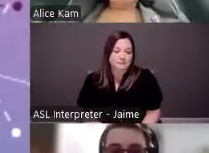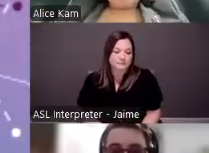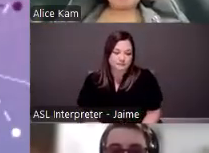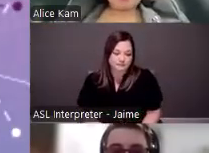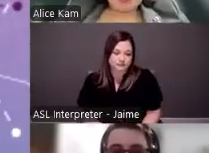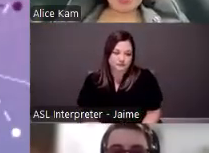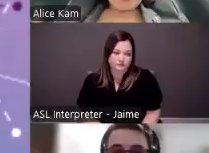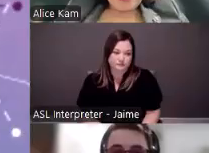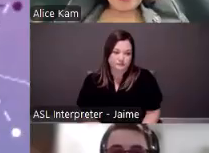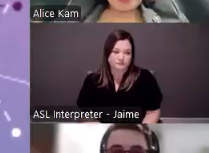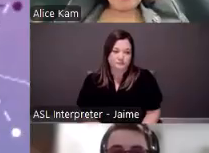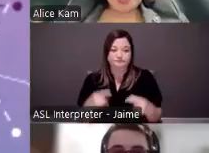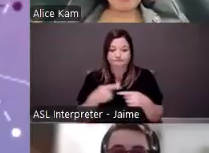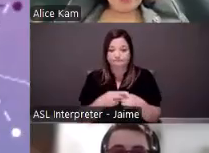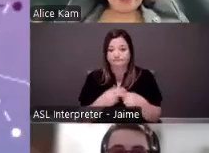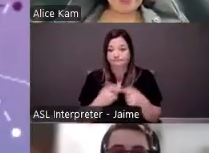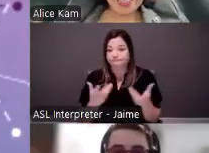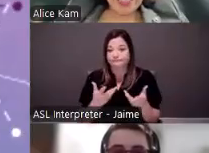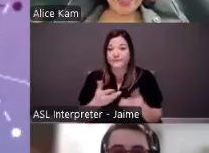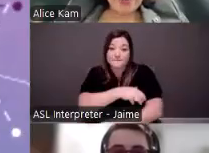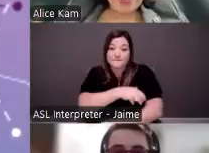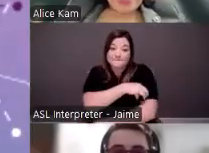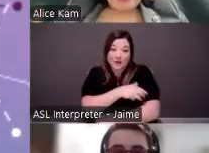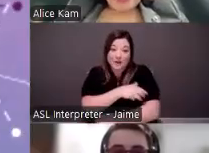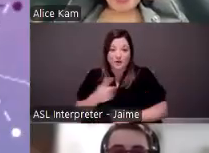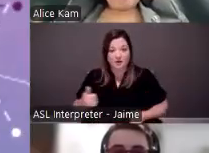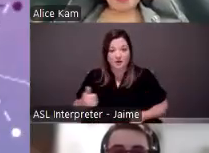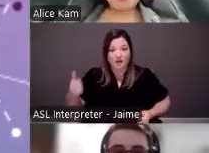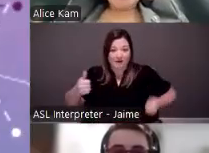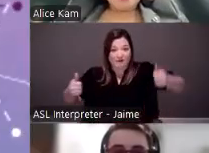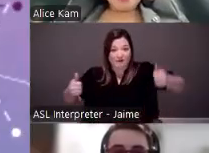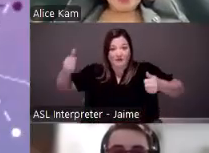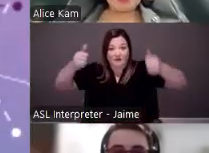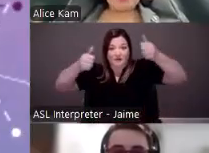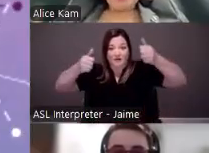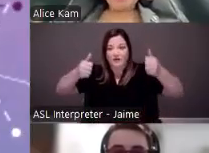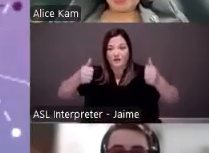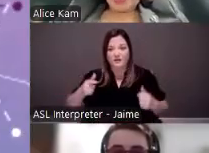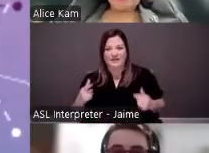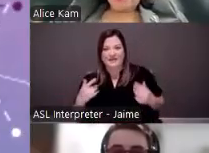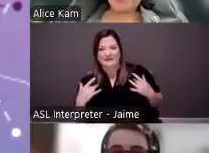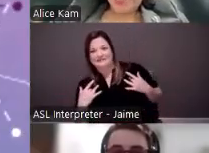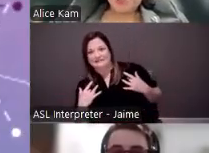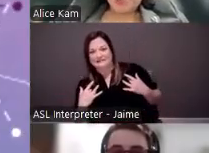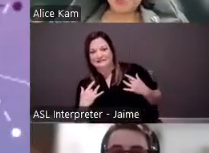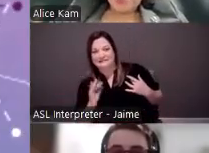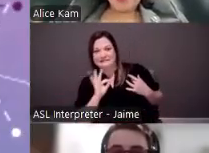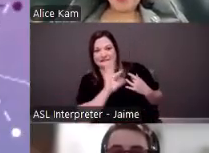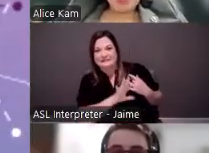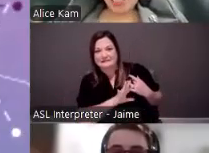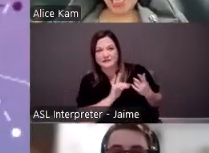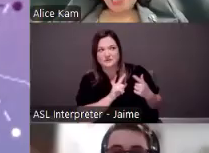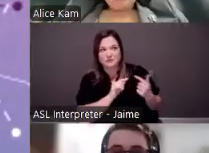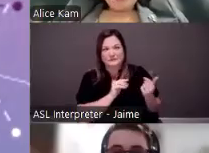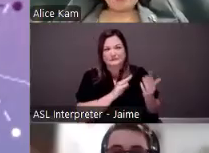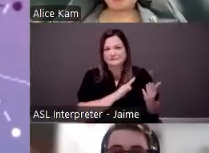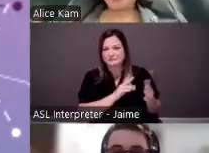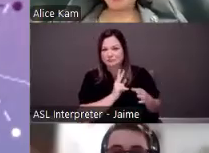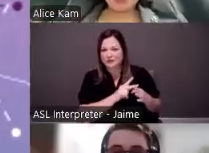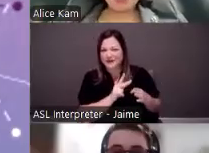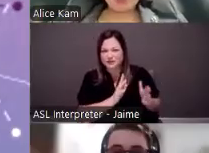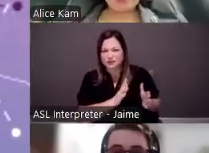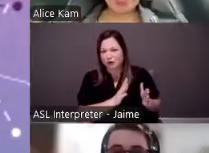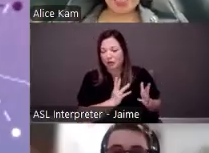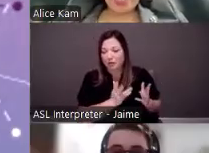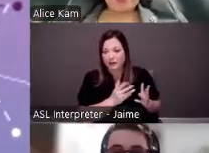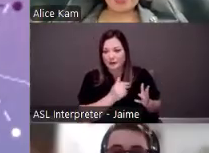Some of other contradictions are such power hierarchy. They have hesitancy to contradicting to professionals. I don't know if this is going